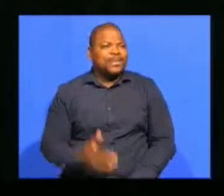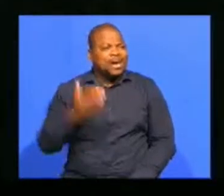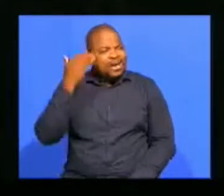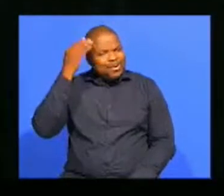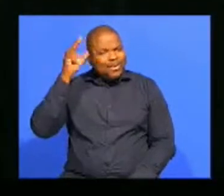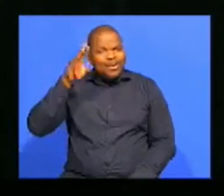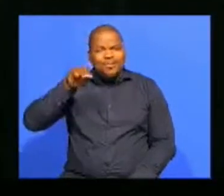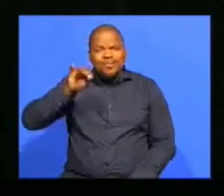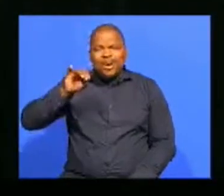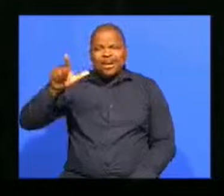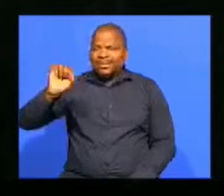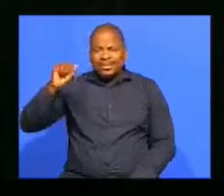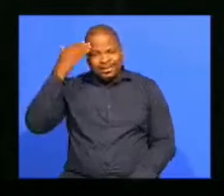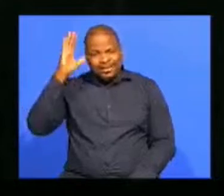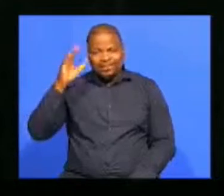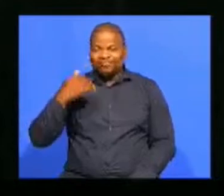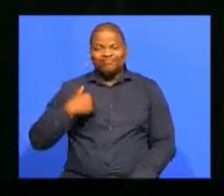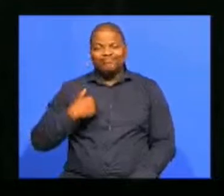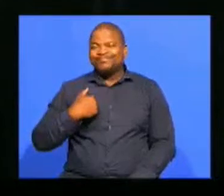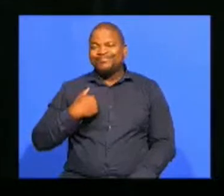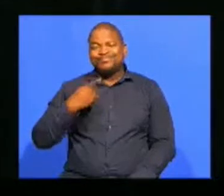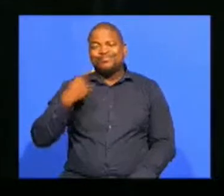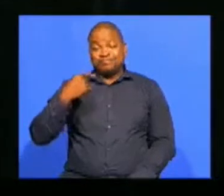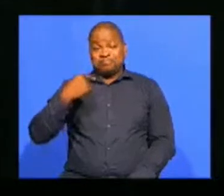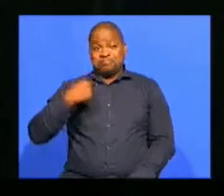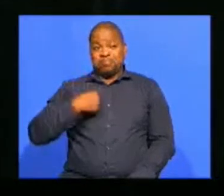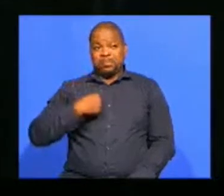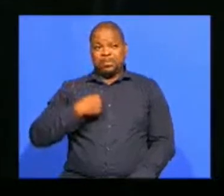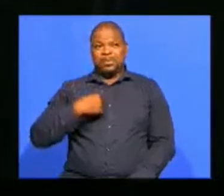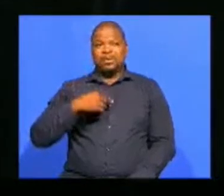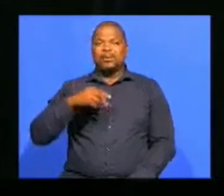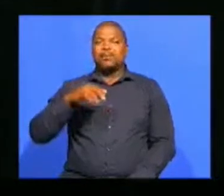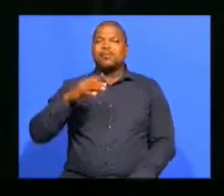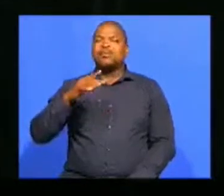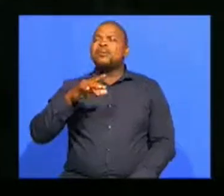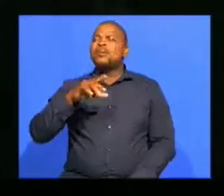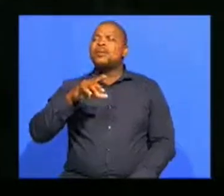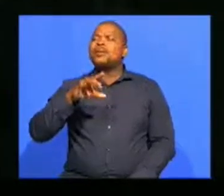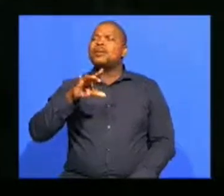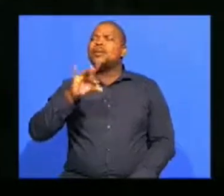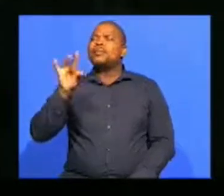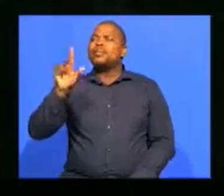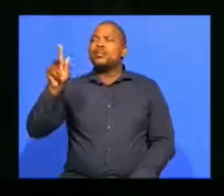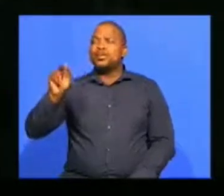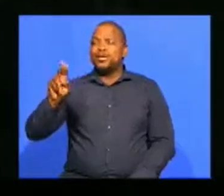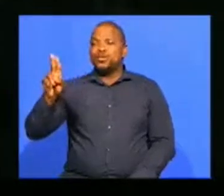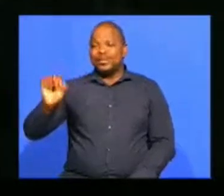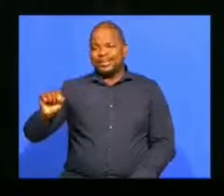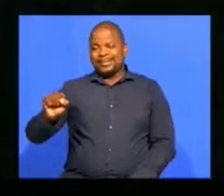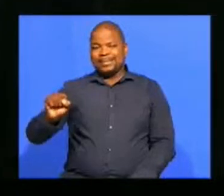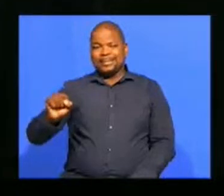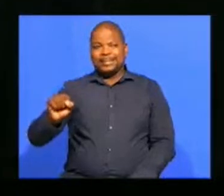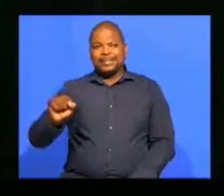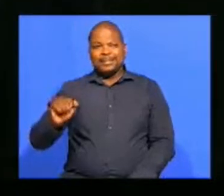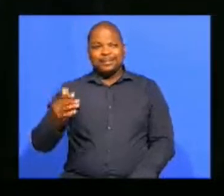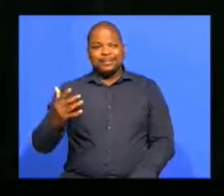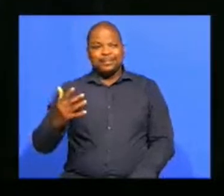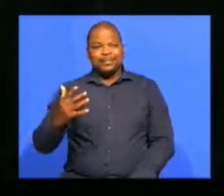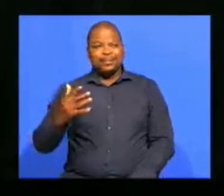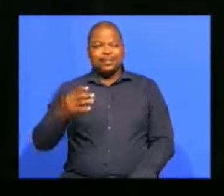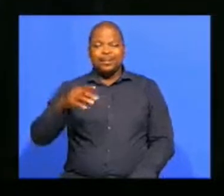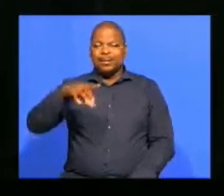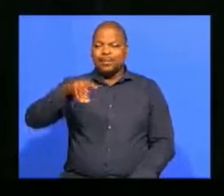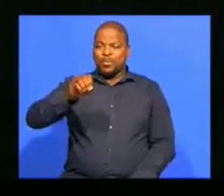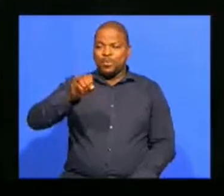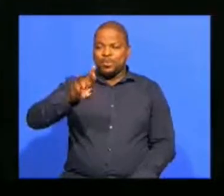mile is, so don't fault me. They sit about 80 kilometers off the shore of the US. And they have a port,